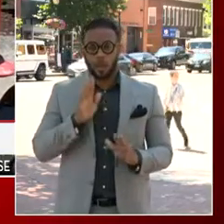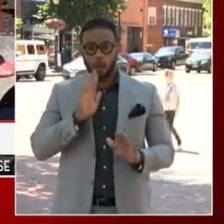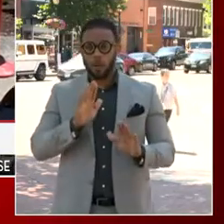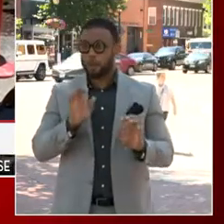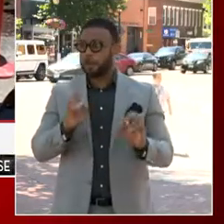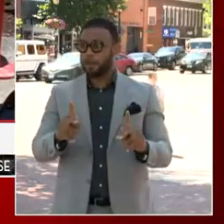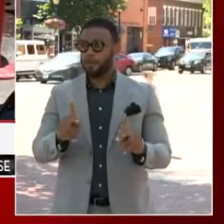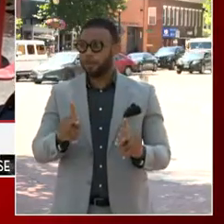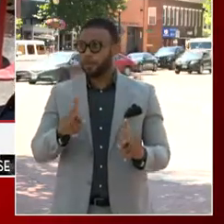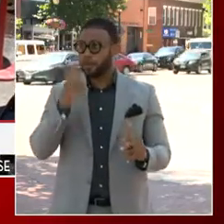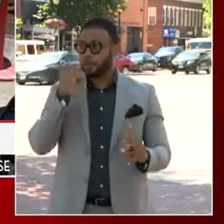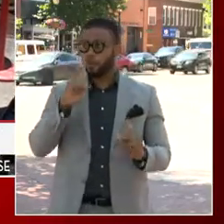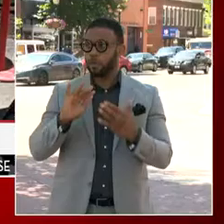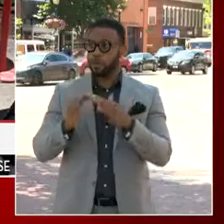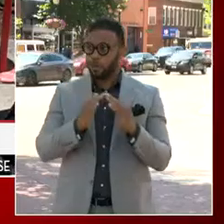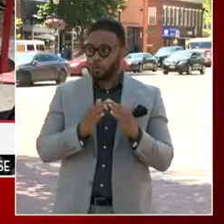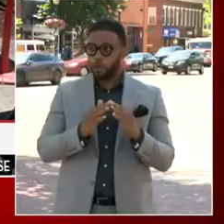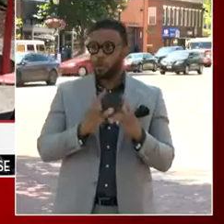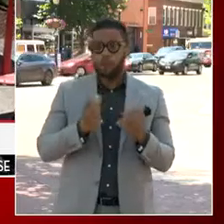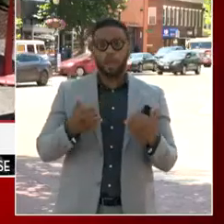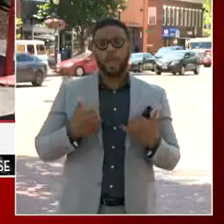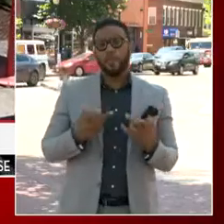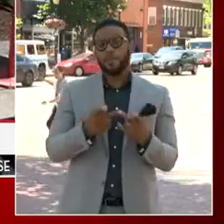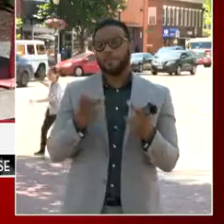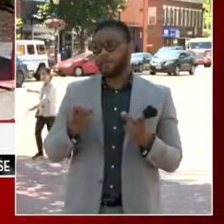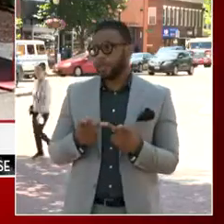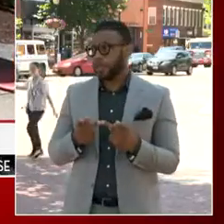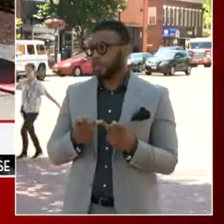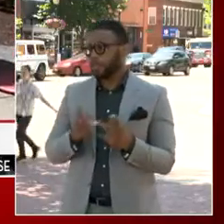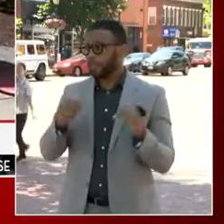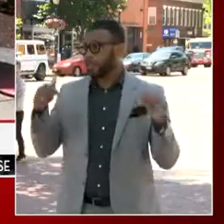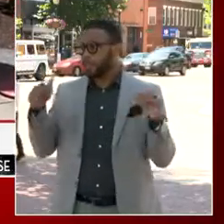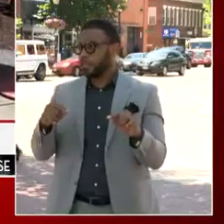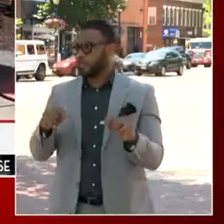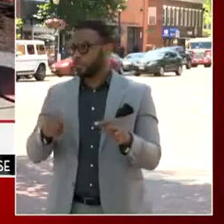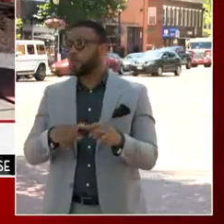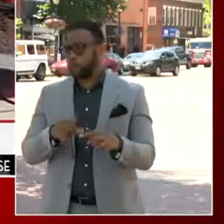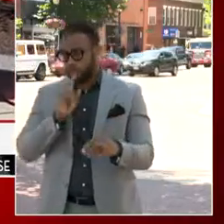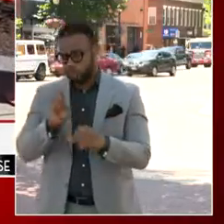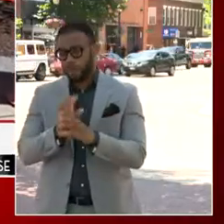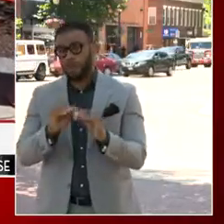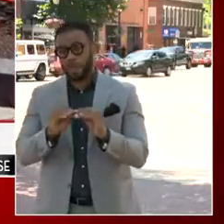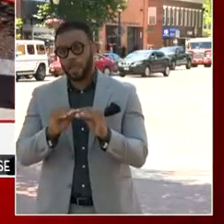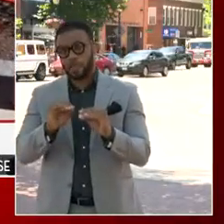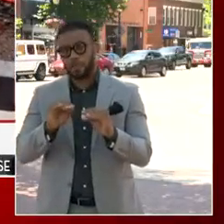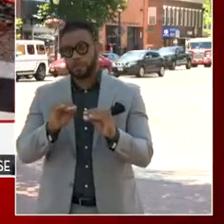wonderful opportunity for the community to have a place to come to and to meet.